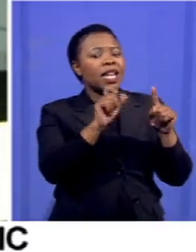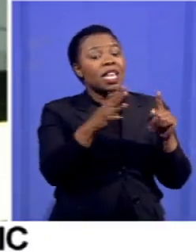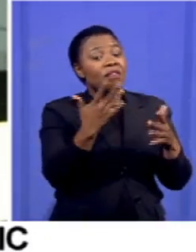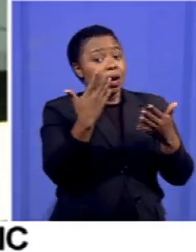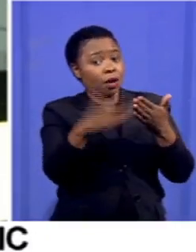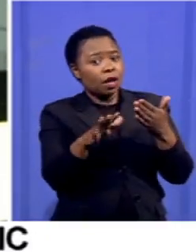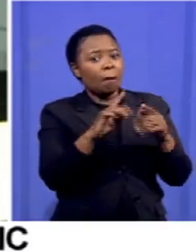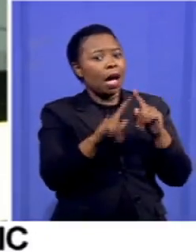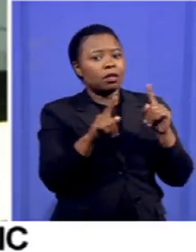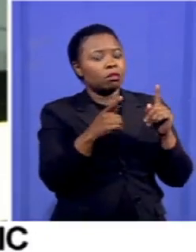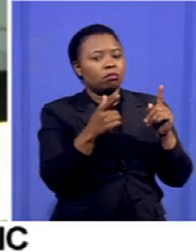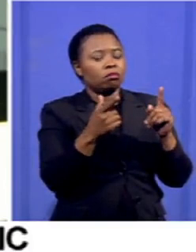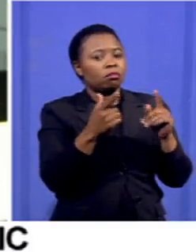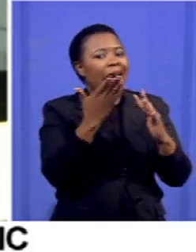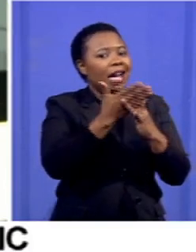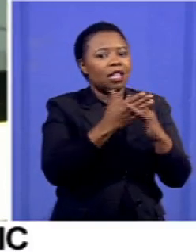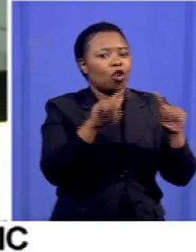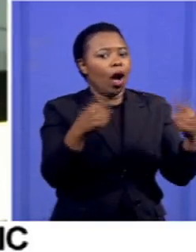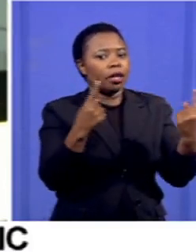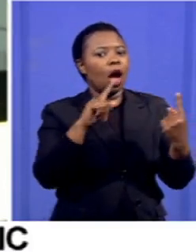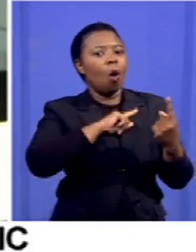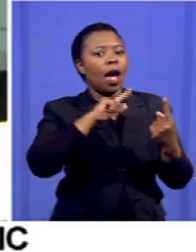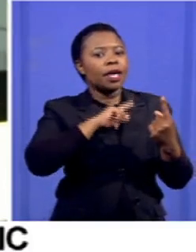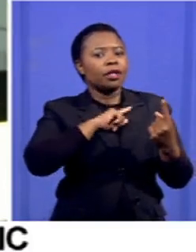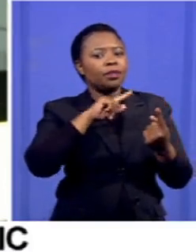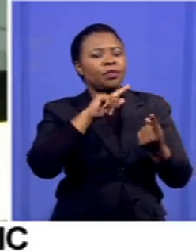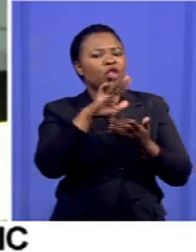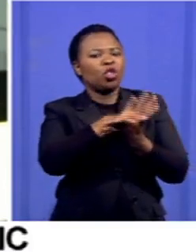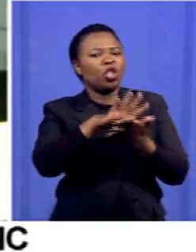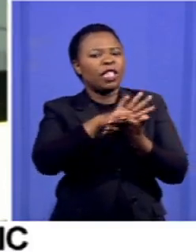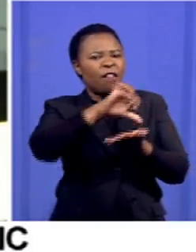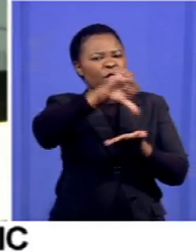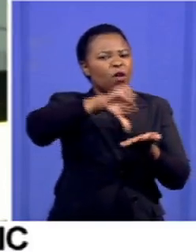actually export them because the rest of the world doesn't want dirty fuels or dirty,